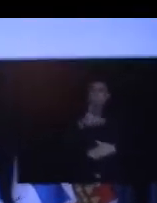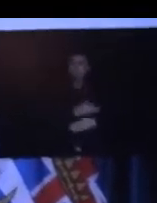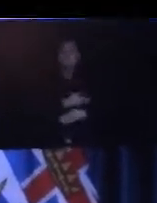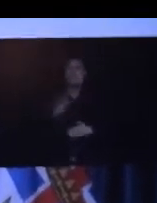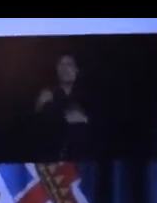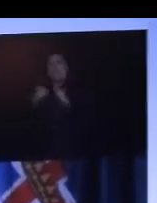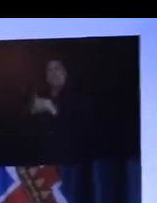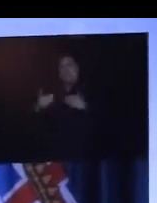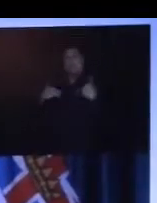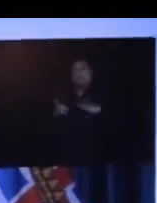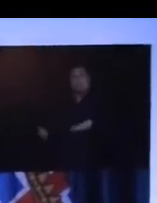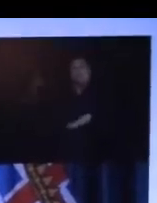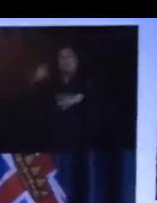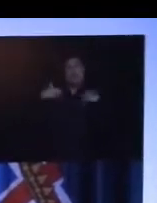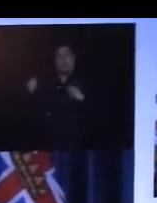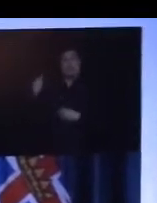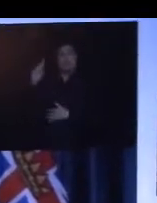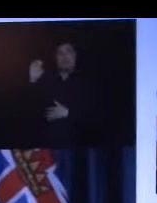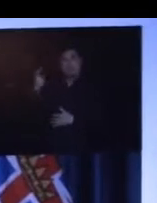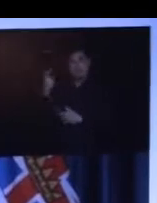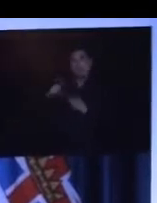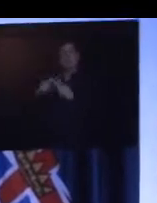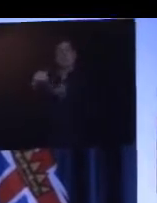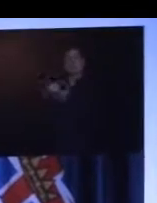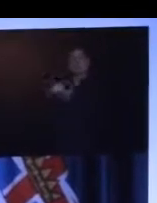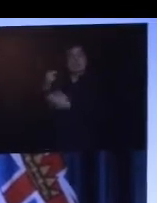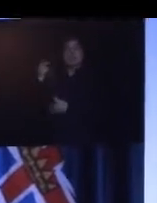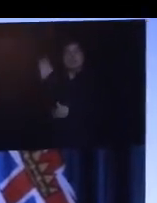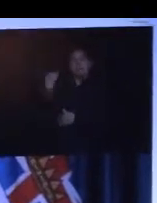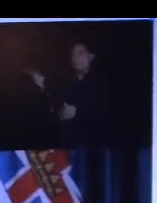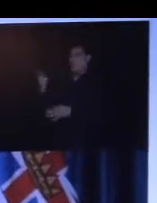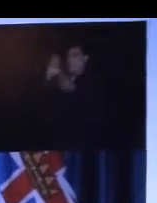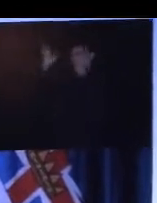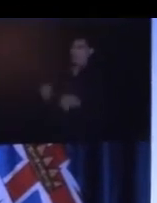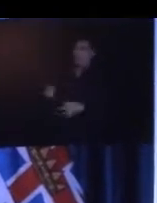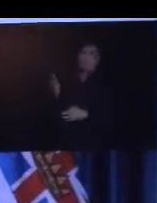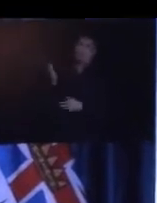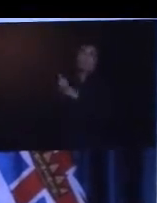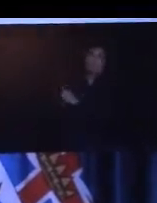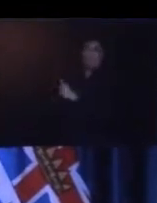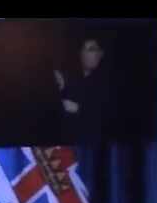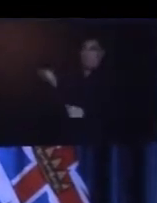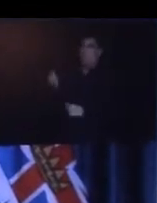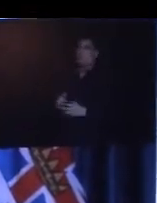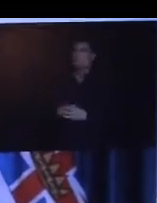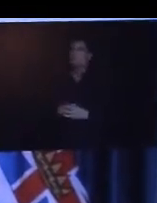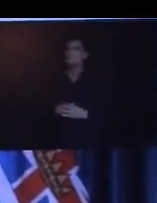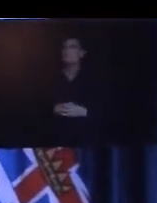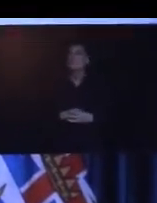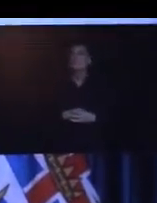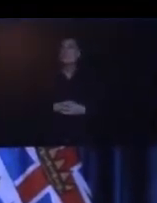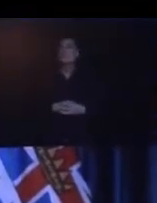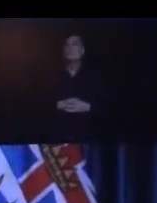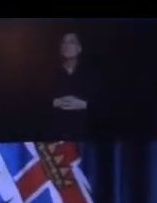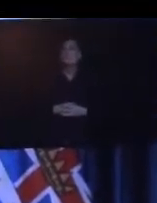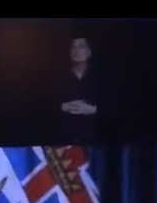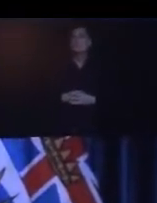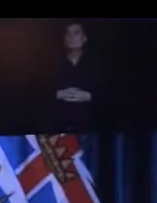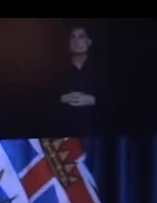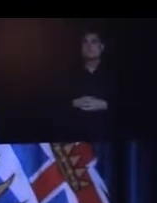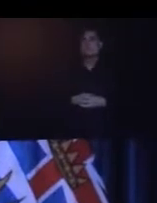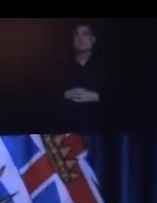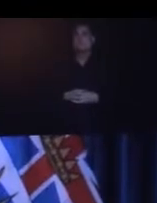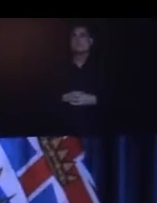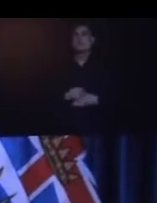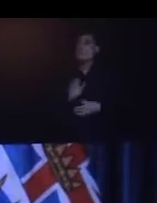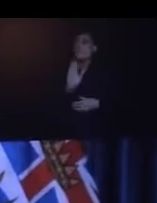backpedaling a few days ago with Adrian Dix going up there talking about, oh, it's July 13th.